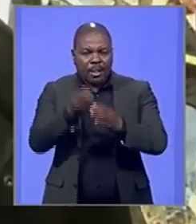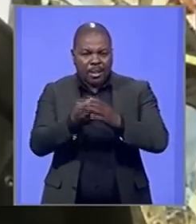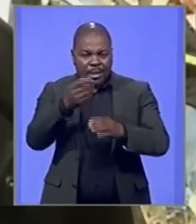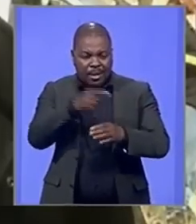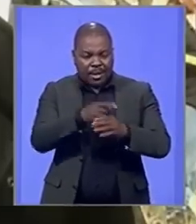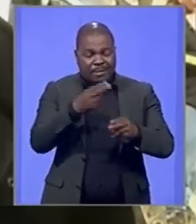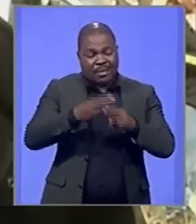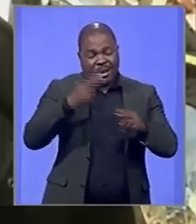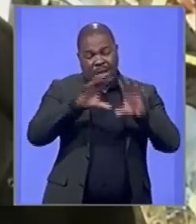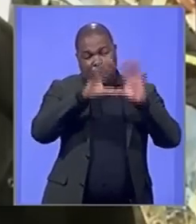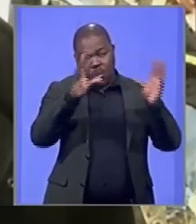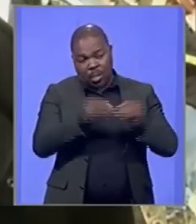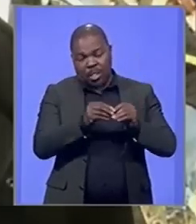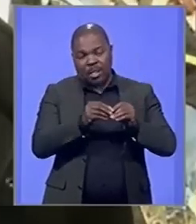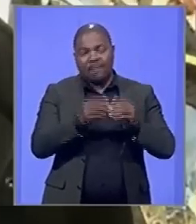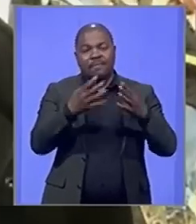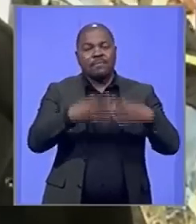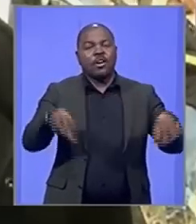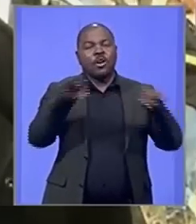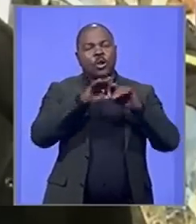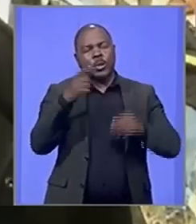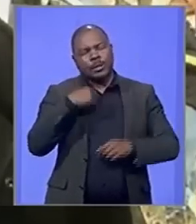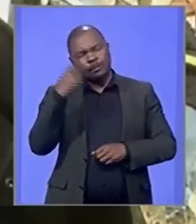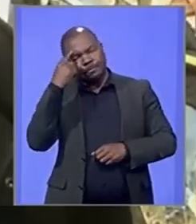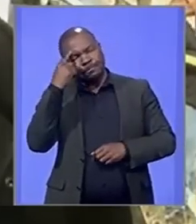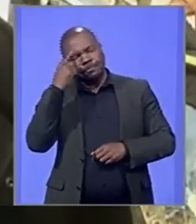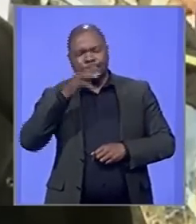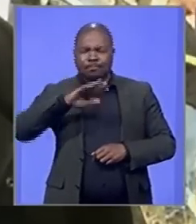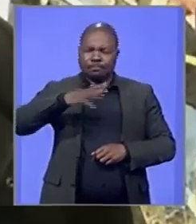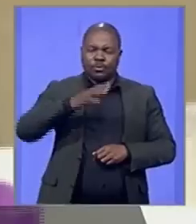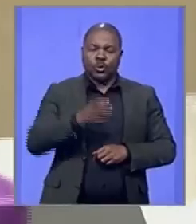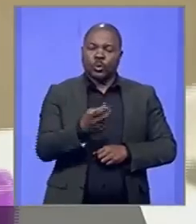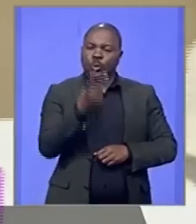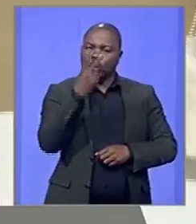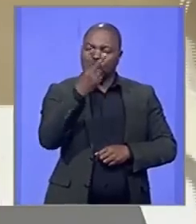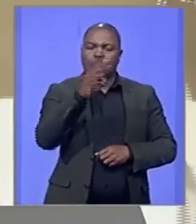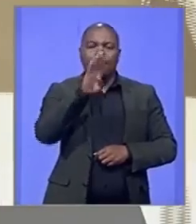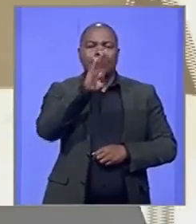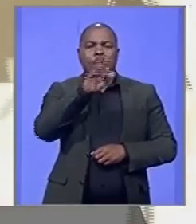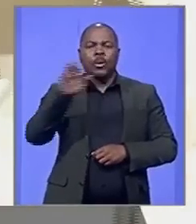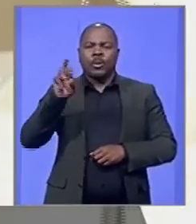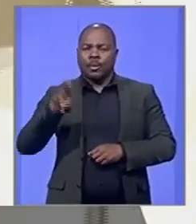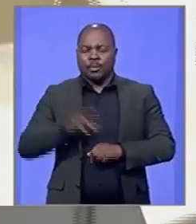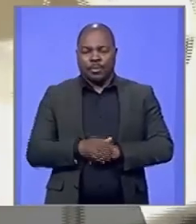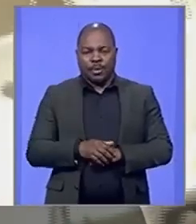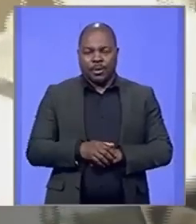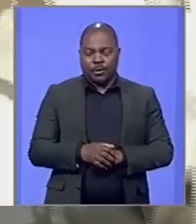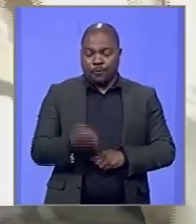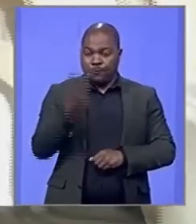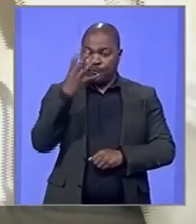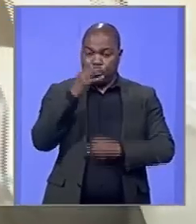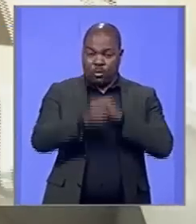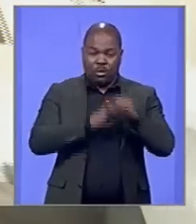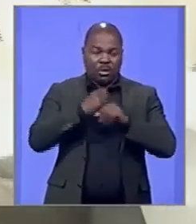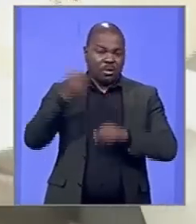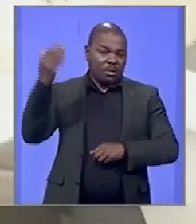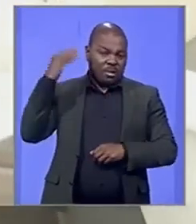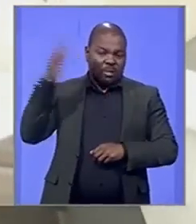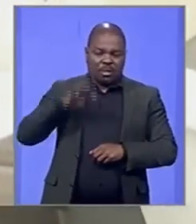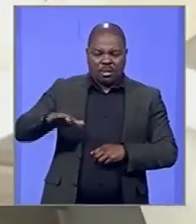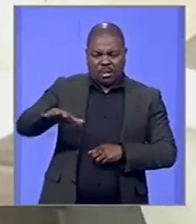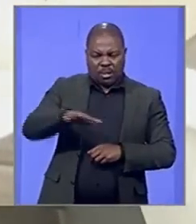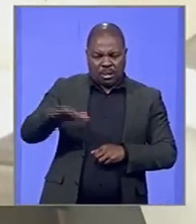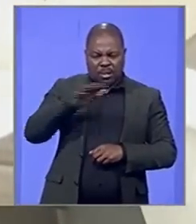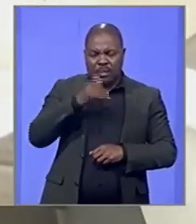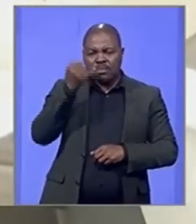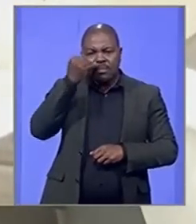value therefore is estimated at 2 billion. Dingwaga di le 4 tse di fitileng lefelo la go dira diritibatsi